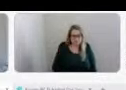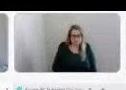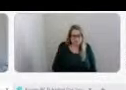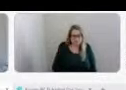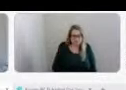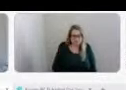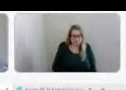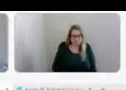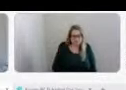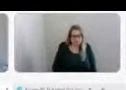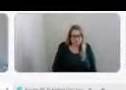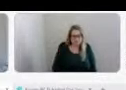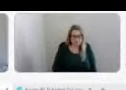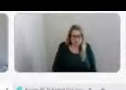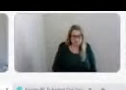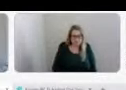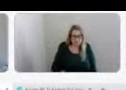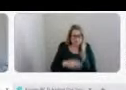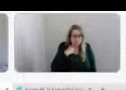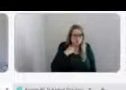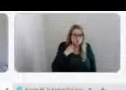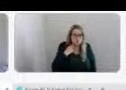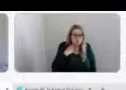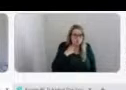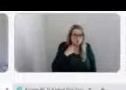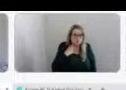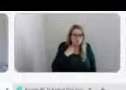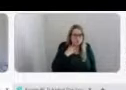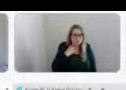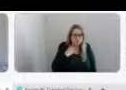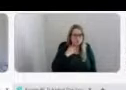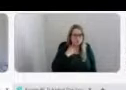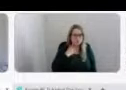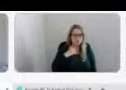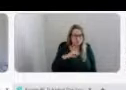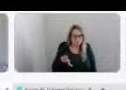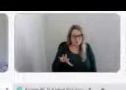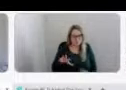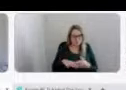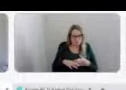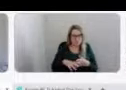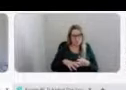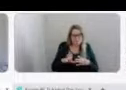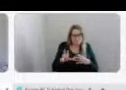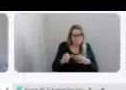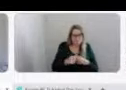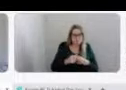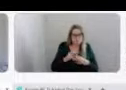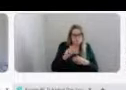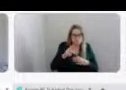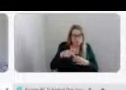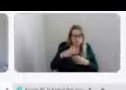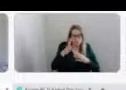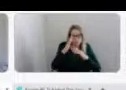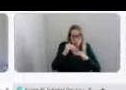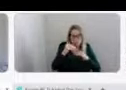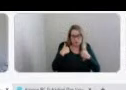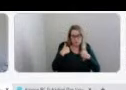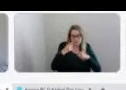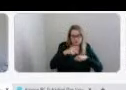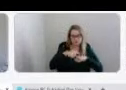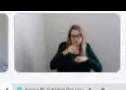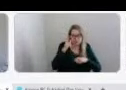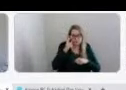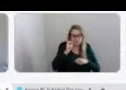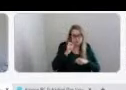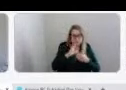there obviously is a lot more work to be done on this front before adopting an official map and we really hope that you take the time to listen to